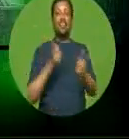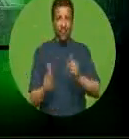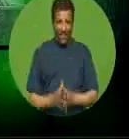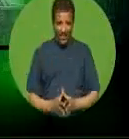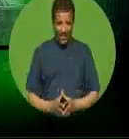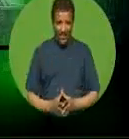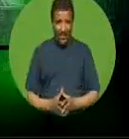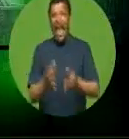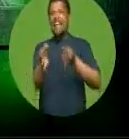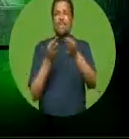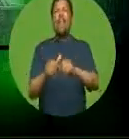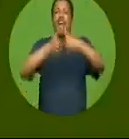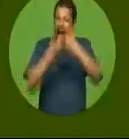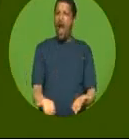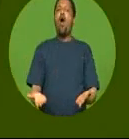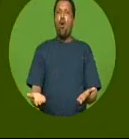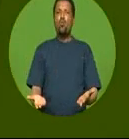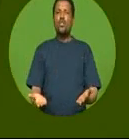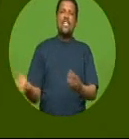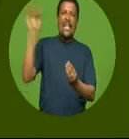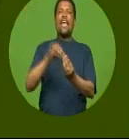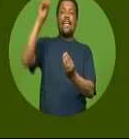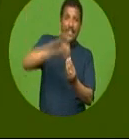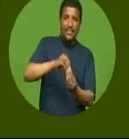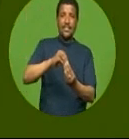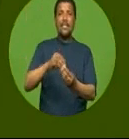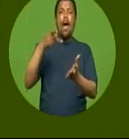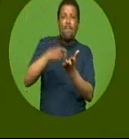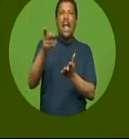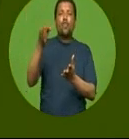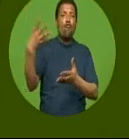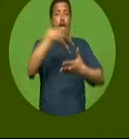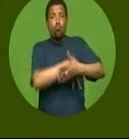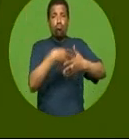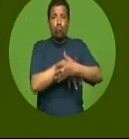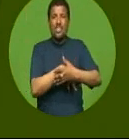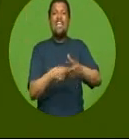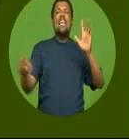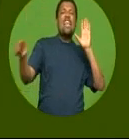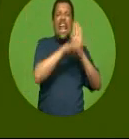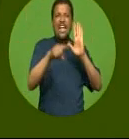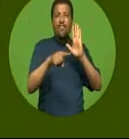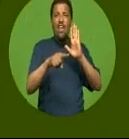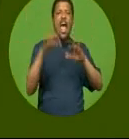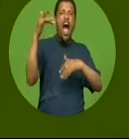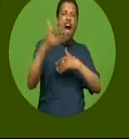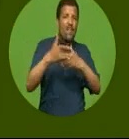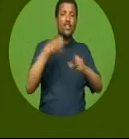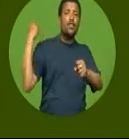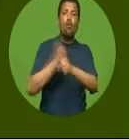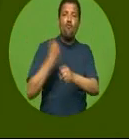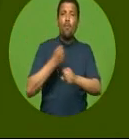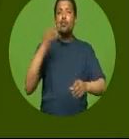ready for the last activity. Explain how the increase in the prices of inputs